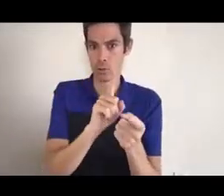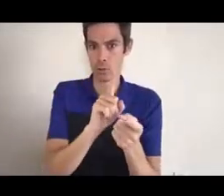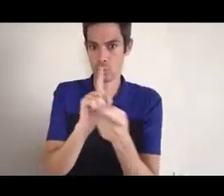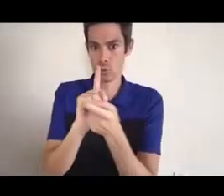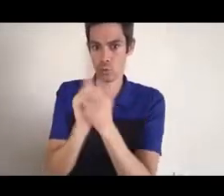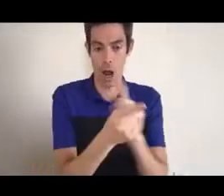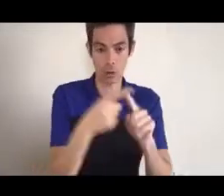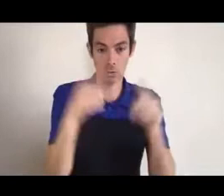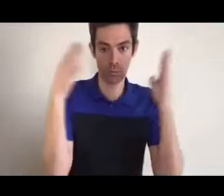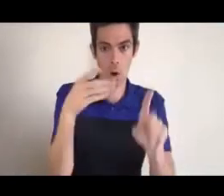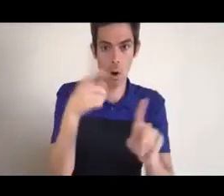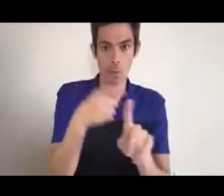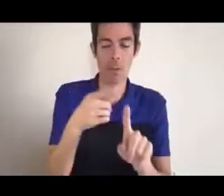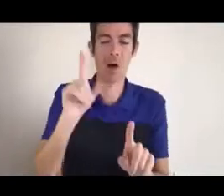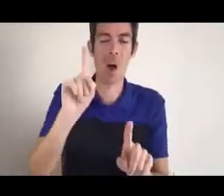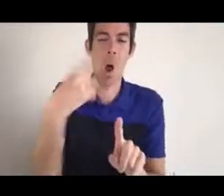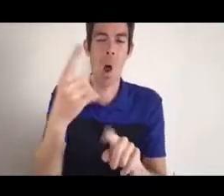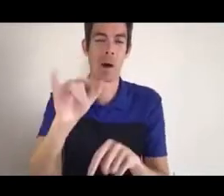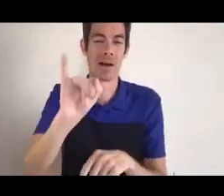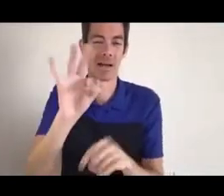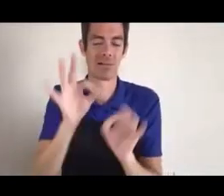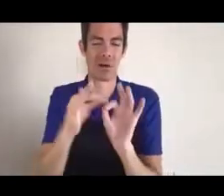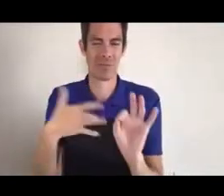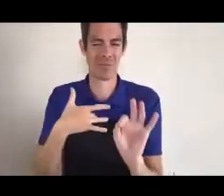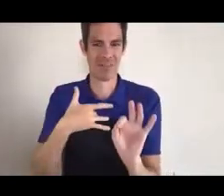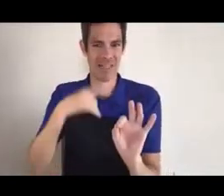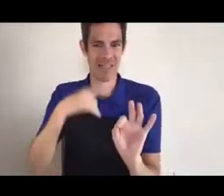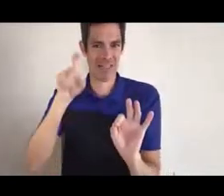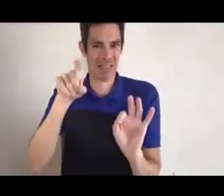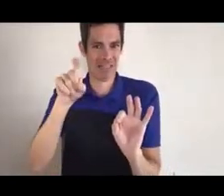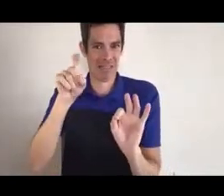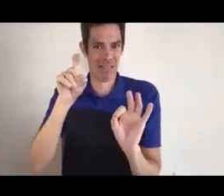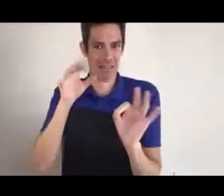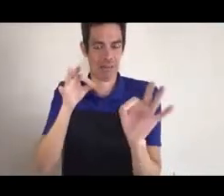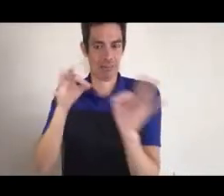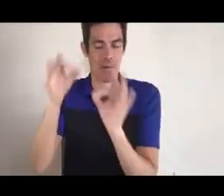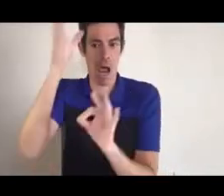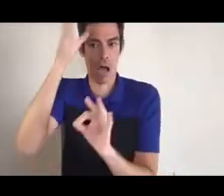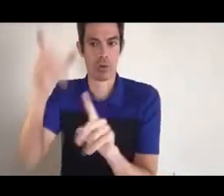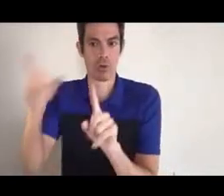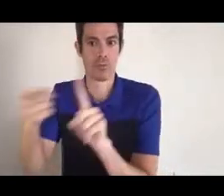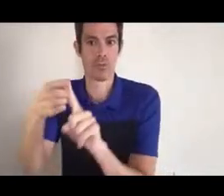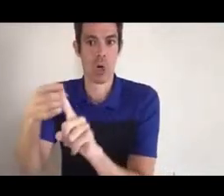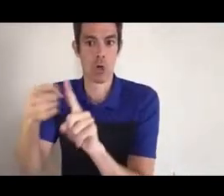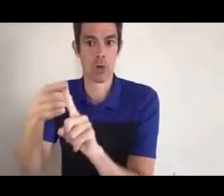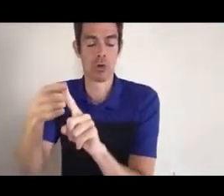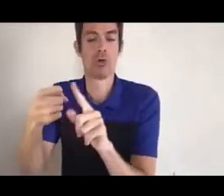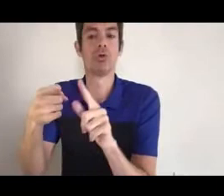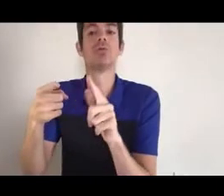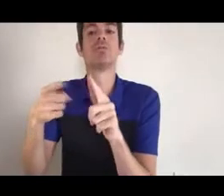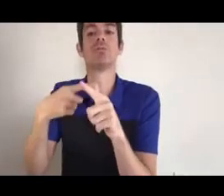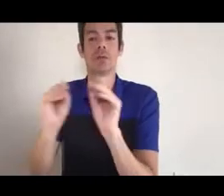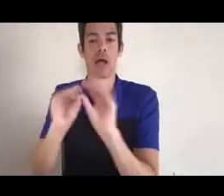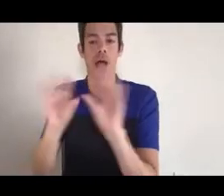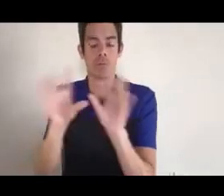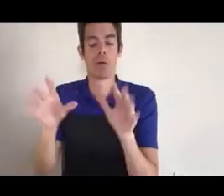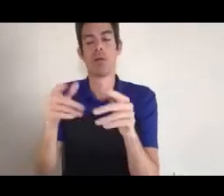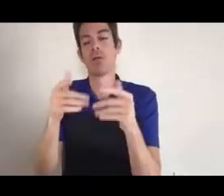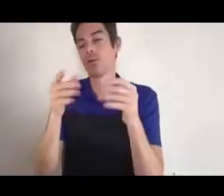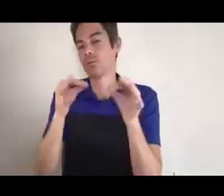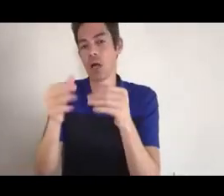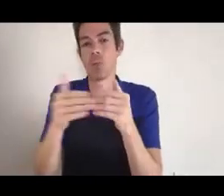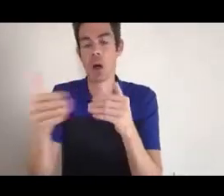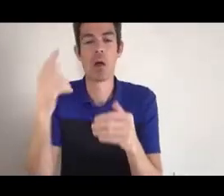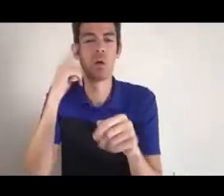how do we know if we're supposed to focus on something specifically? Because I think it's the interpreter understands that